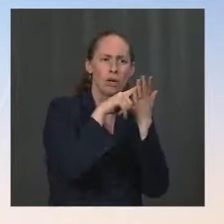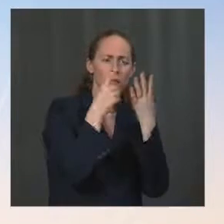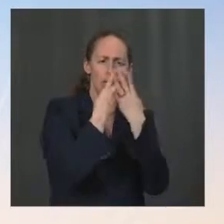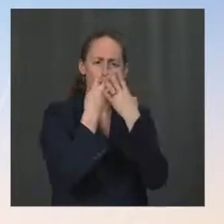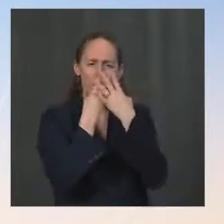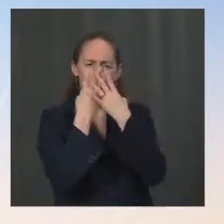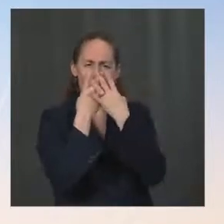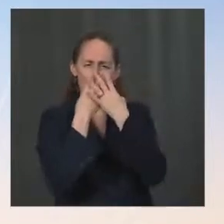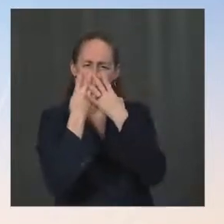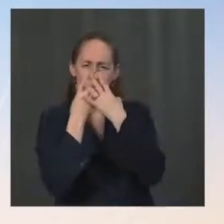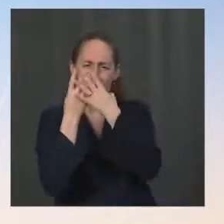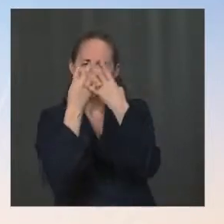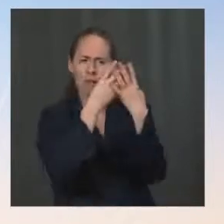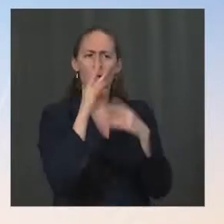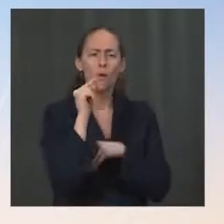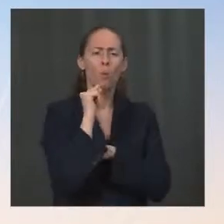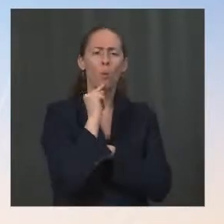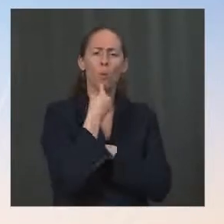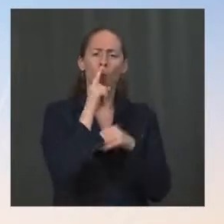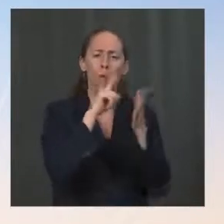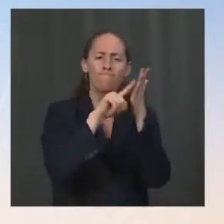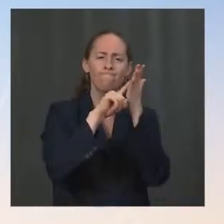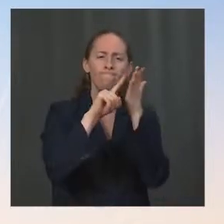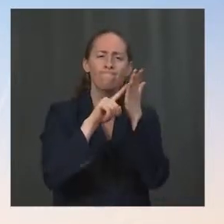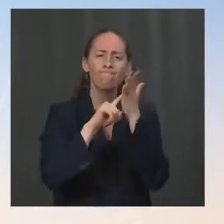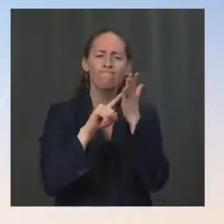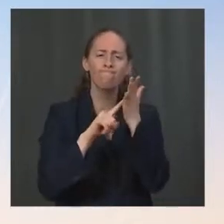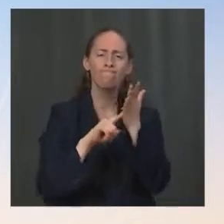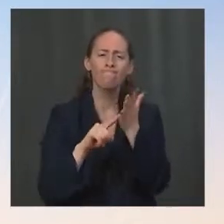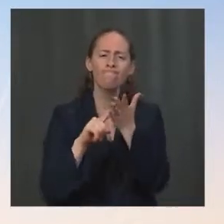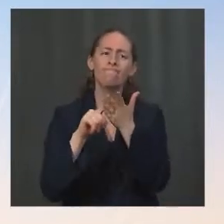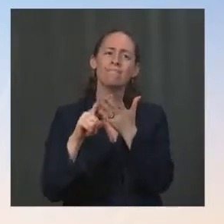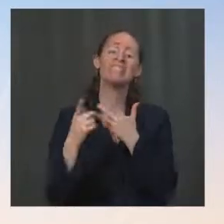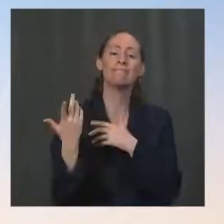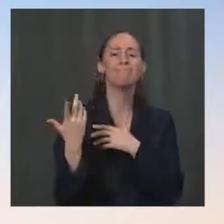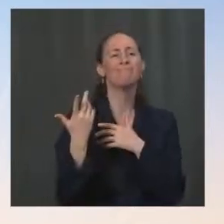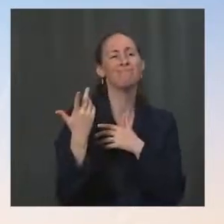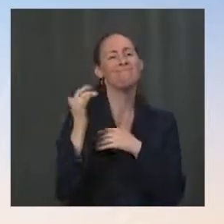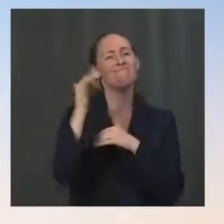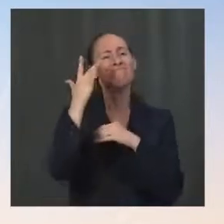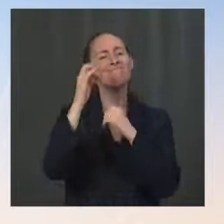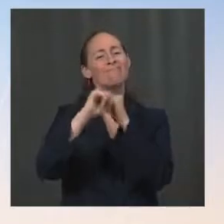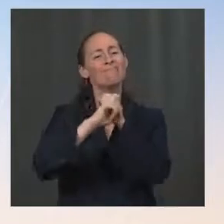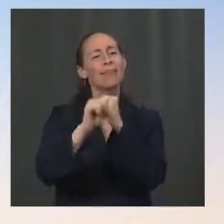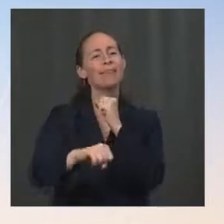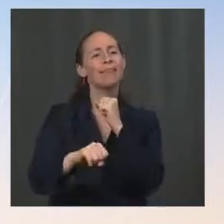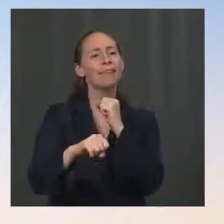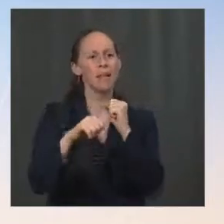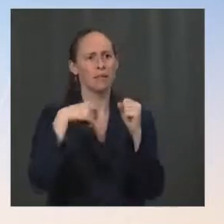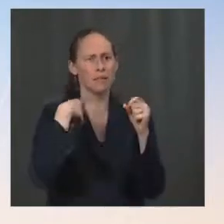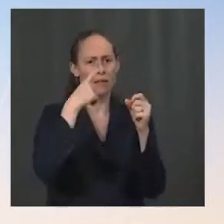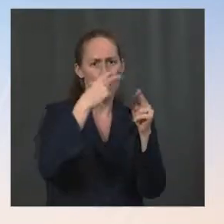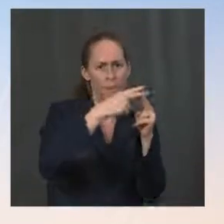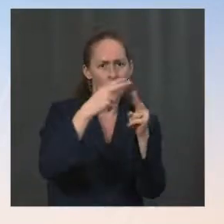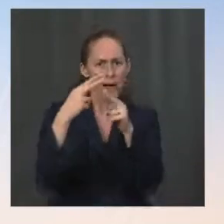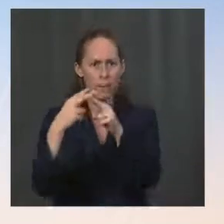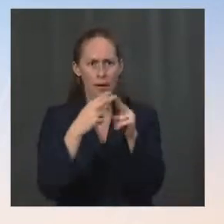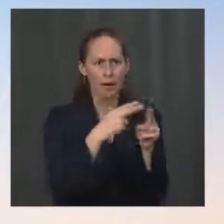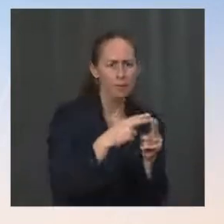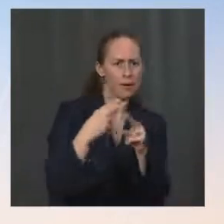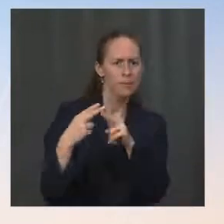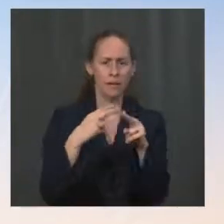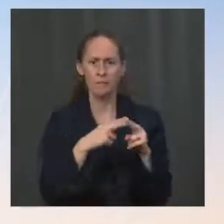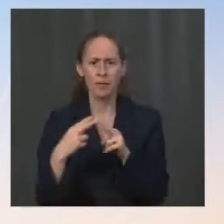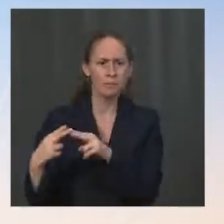including a confirmation in some cases on landing. And that is to check the manifests, and in a limited number of cases, we have